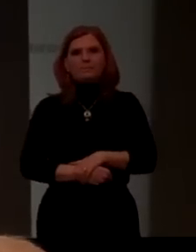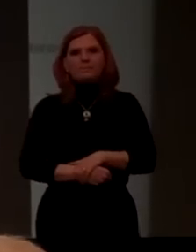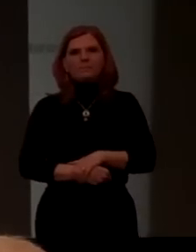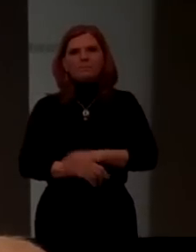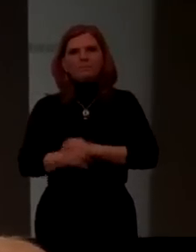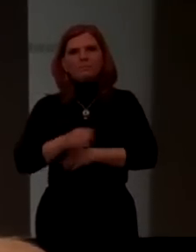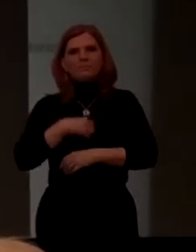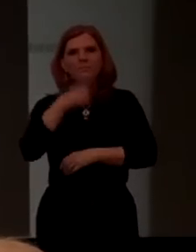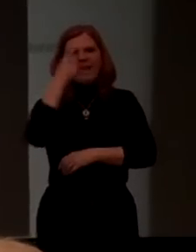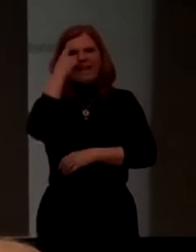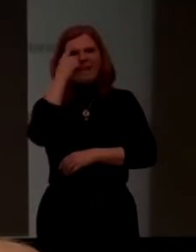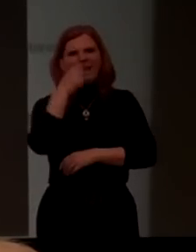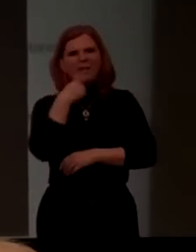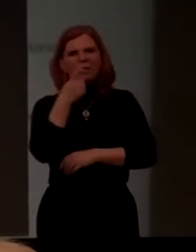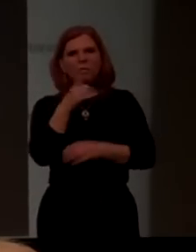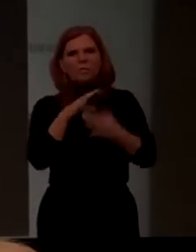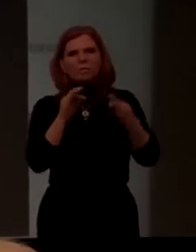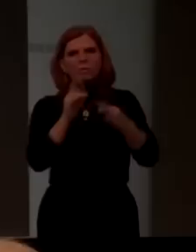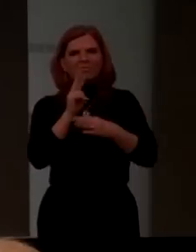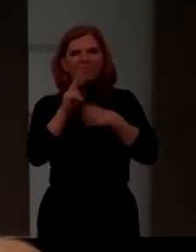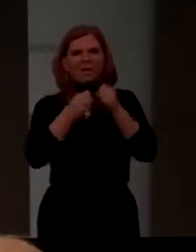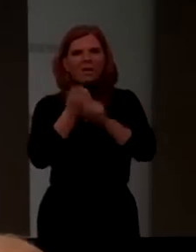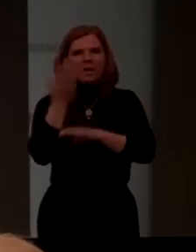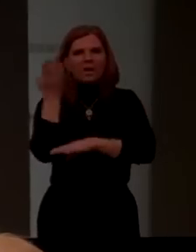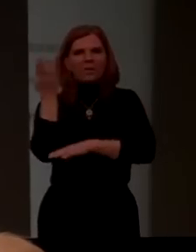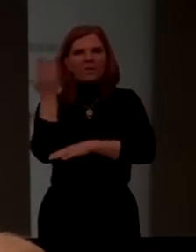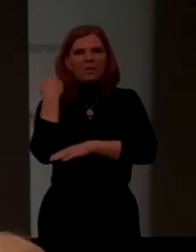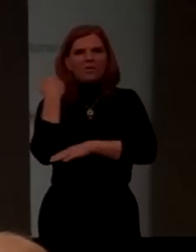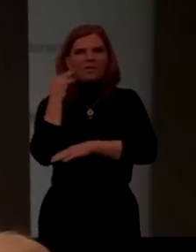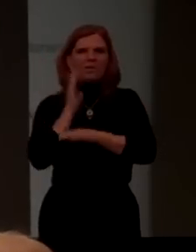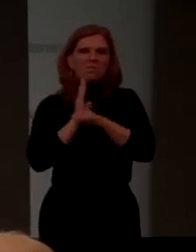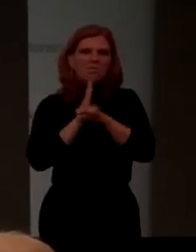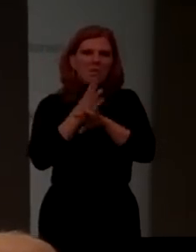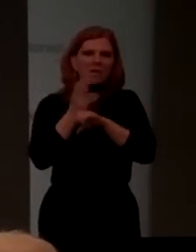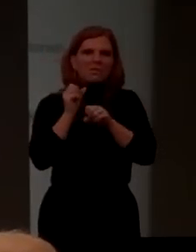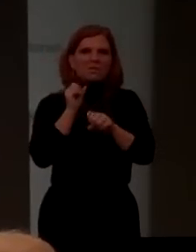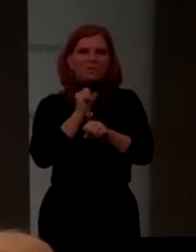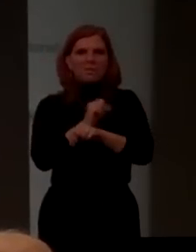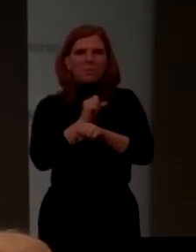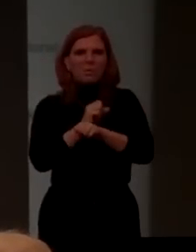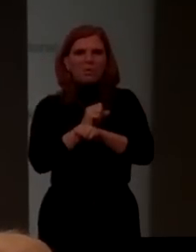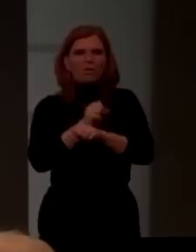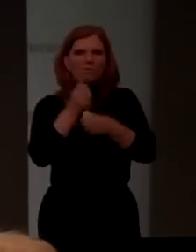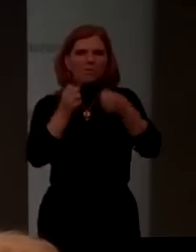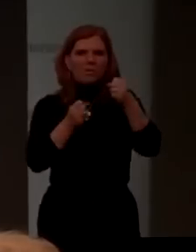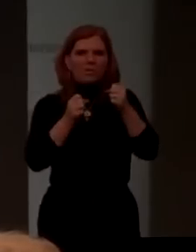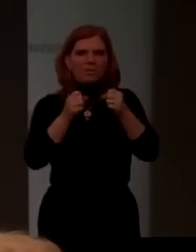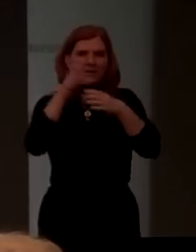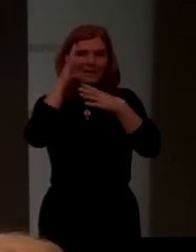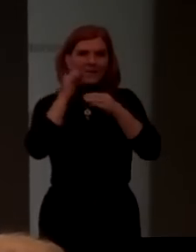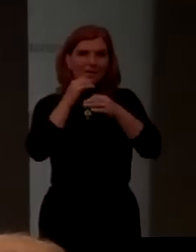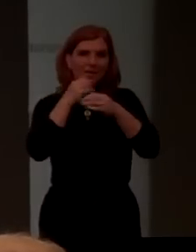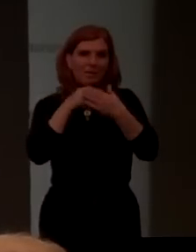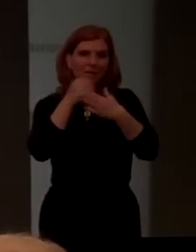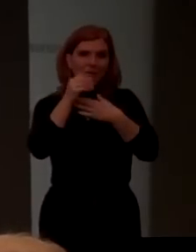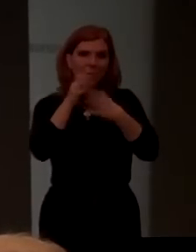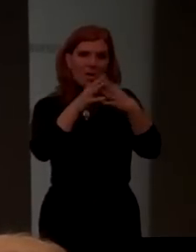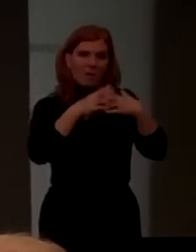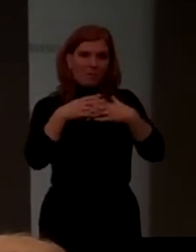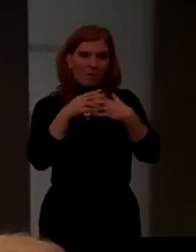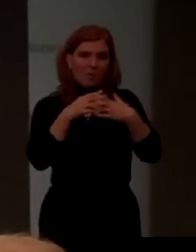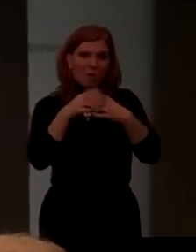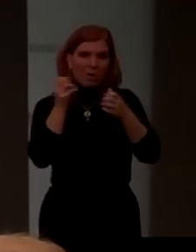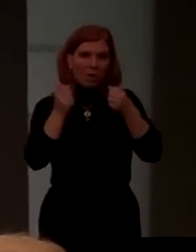I think I told you a story. A couple of years ago, after I'd done some work with the United Auto Workers, I decided to buy an American car. So I